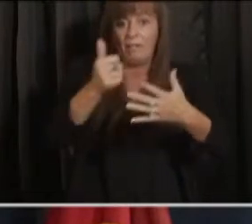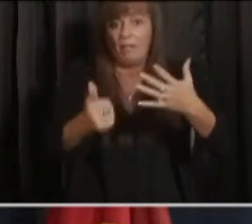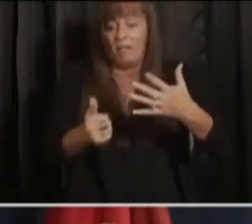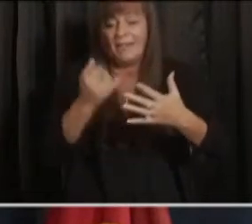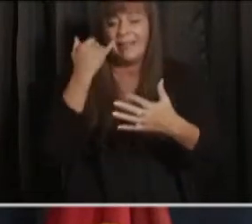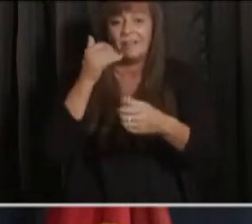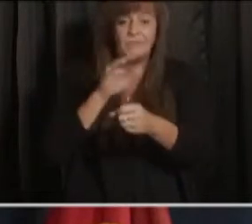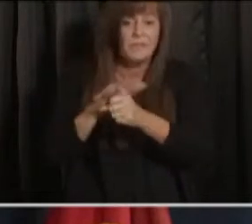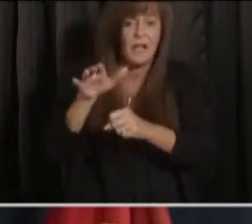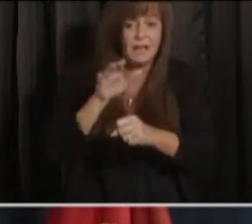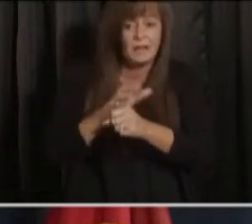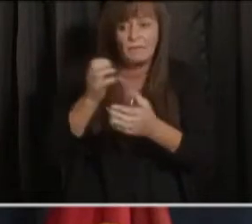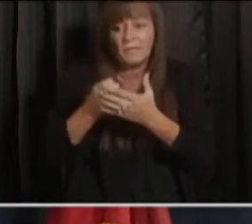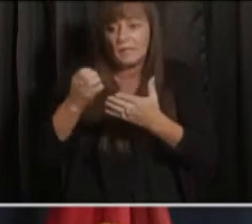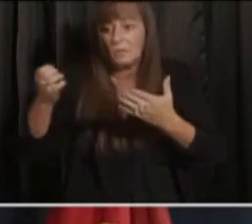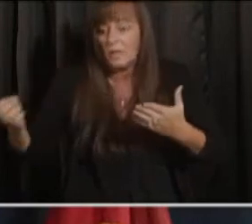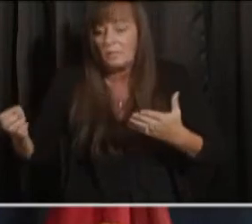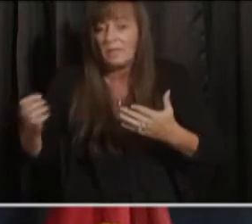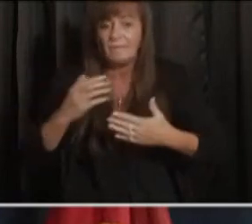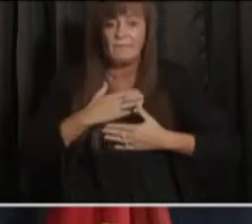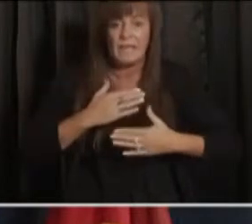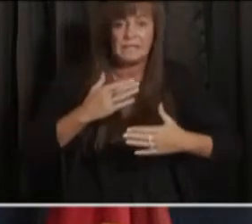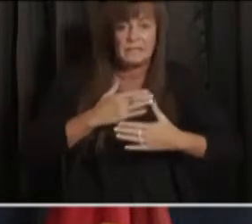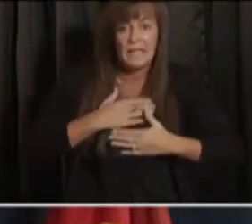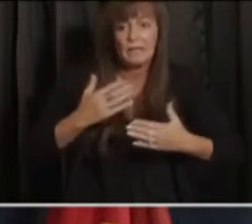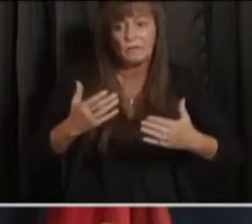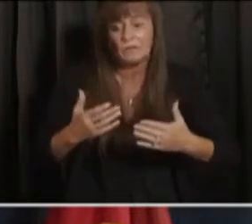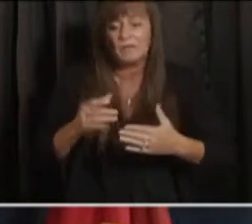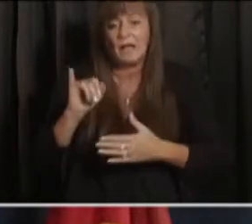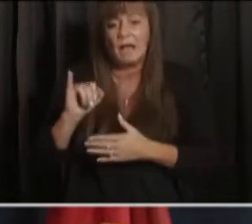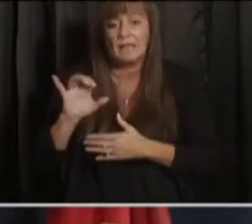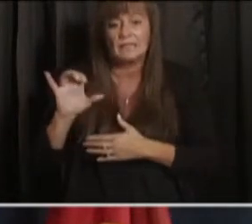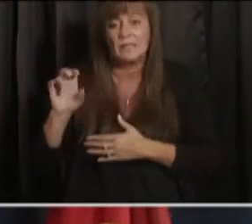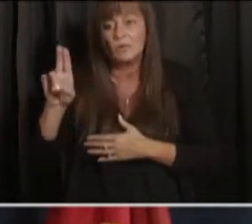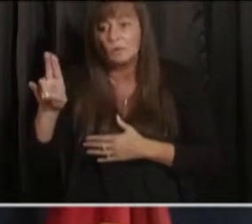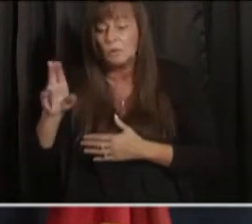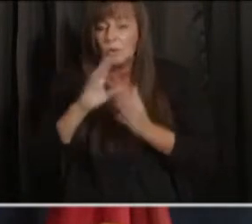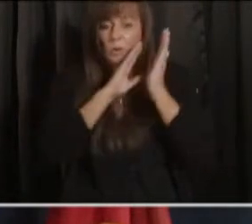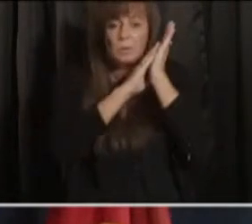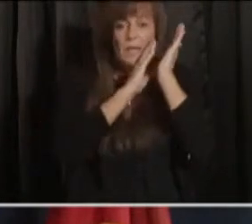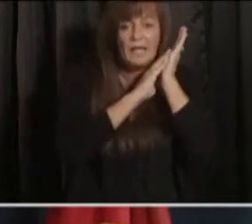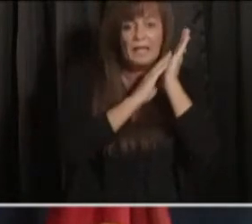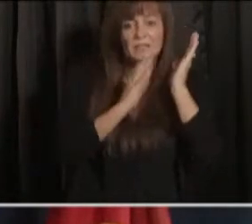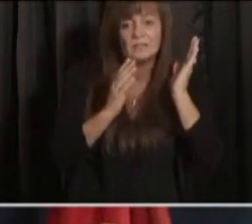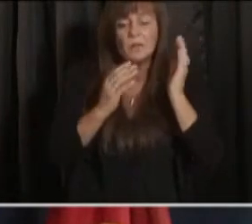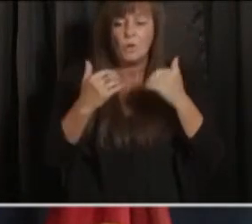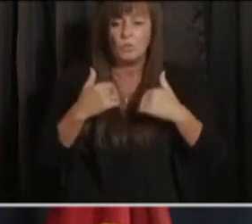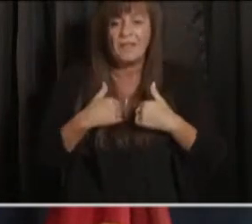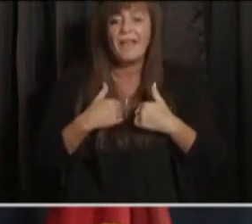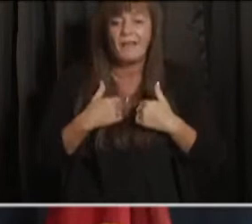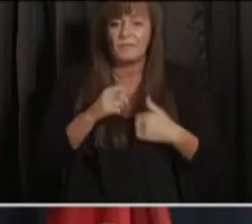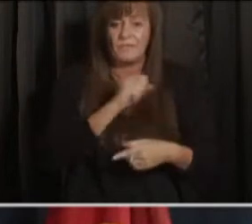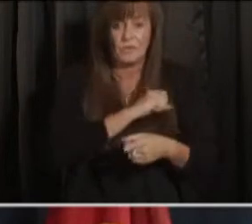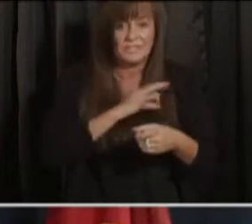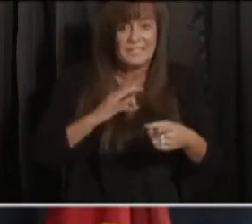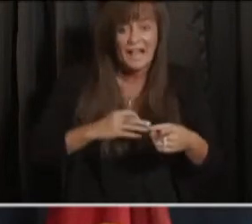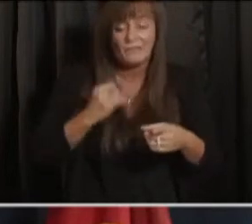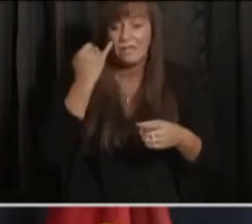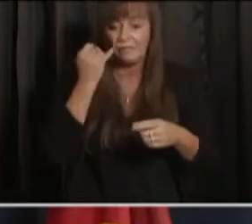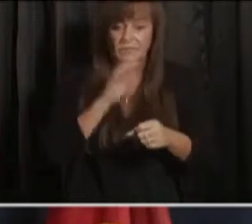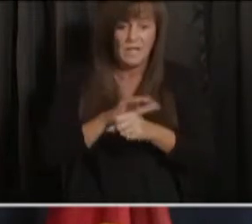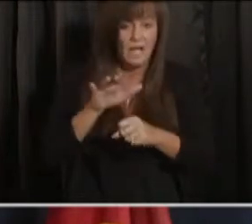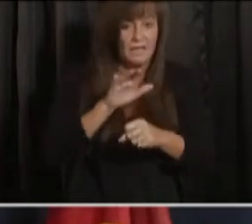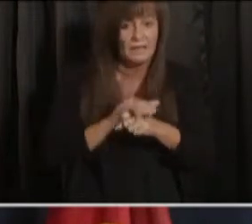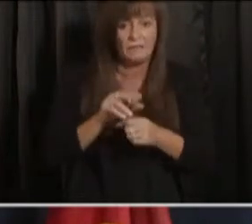or ICU beds. We have one on staffing that provides advice on how to use scarce staffing in a crisis period